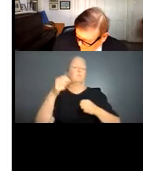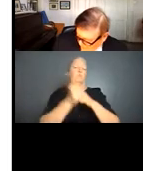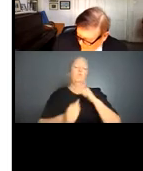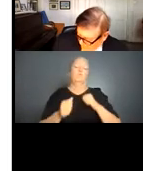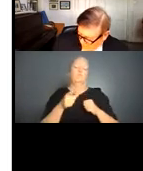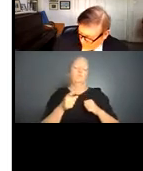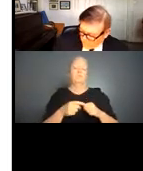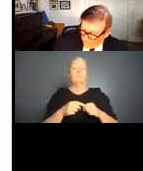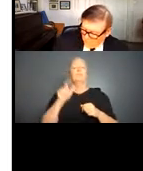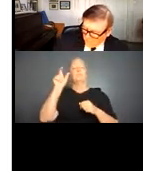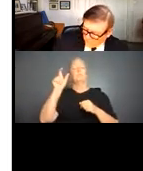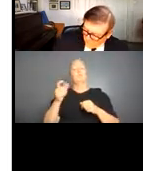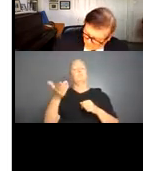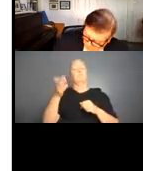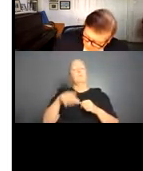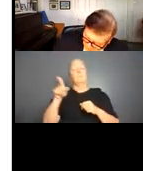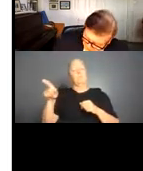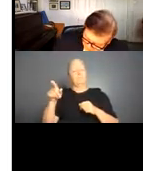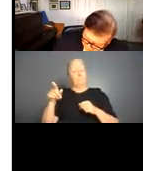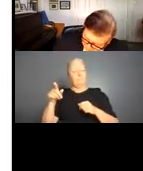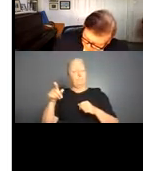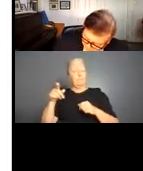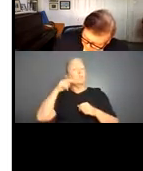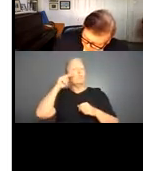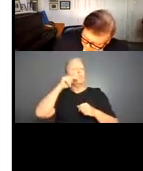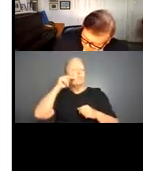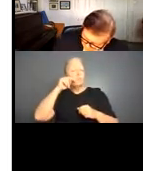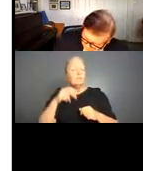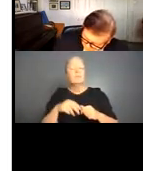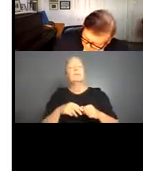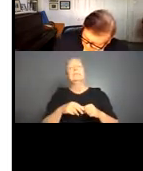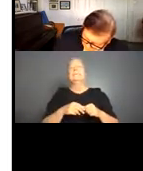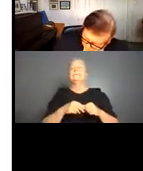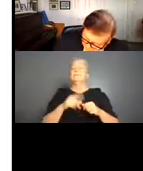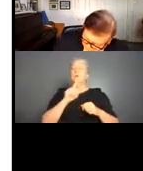Somebody in Nigeria says no positive response from Nigeria government yet.